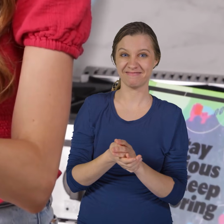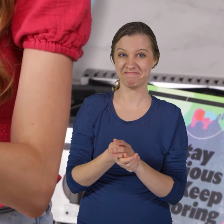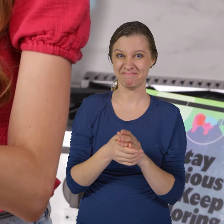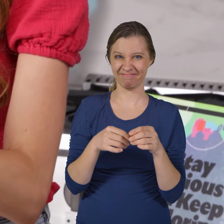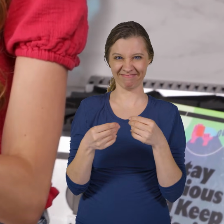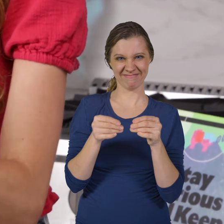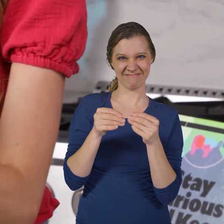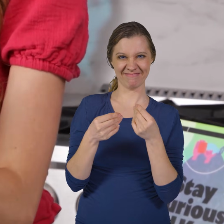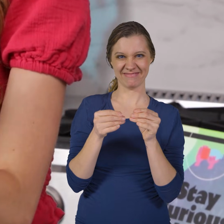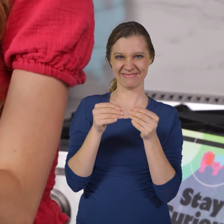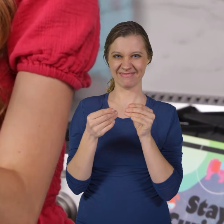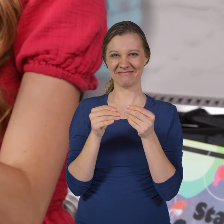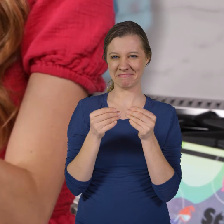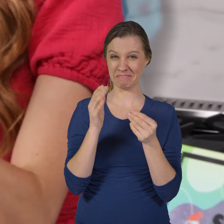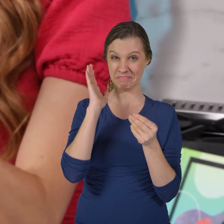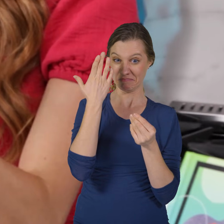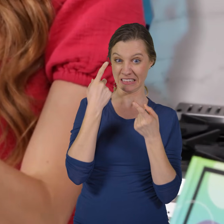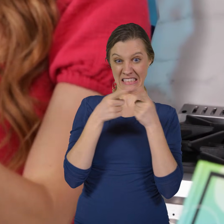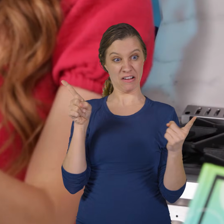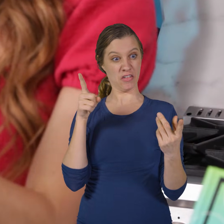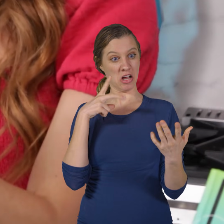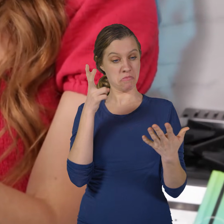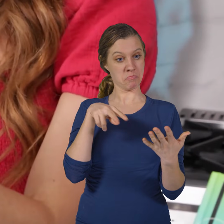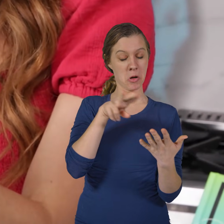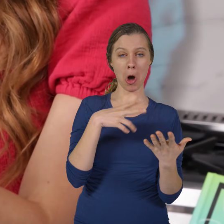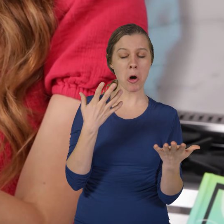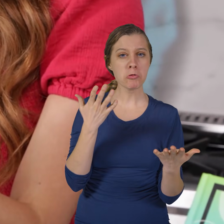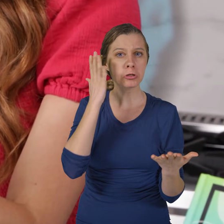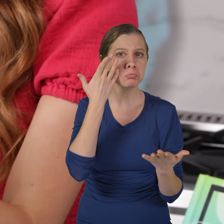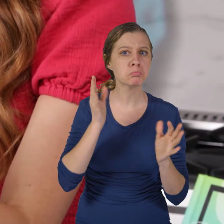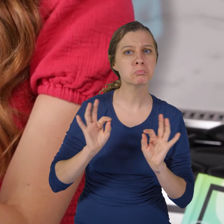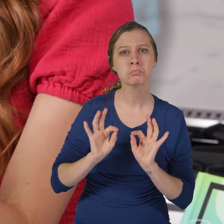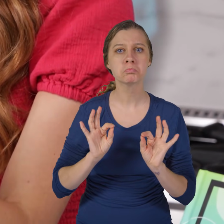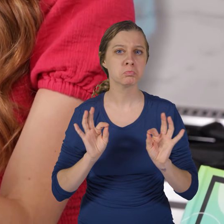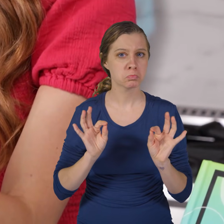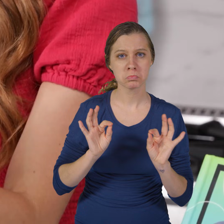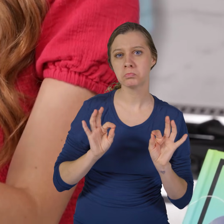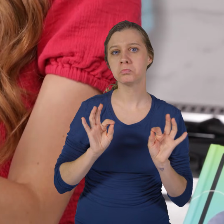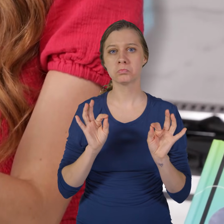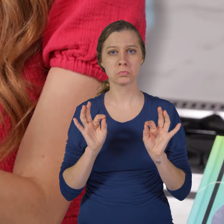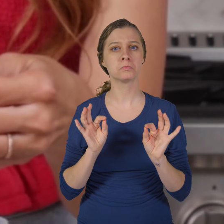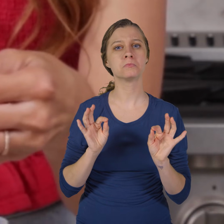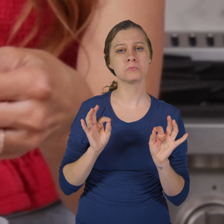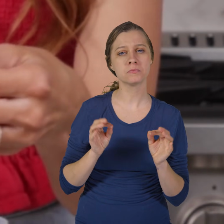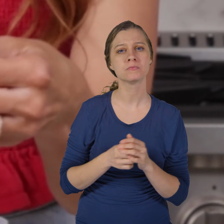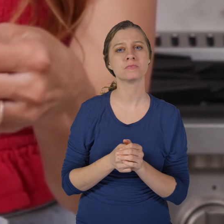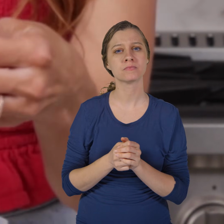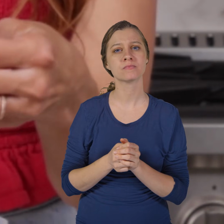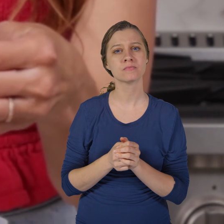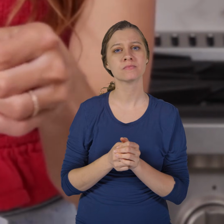this. They don't look really any different to the naked eye.